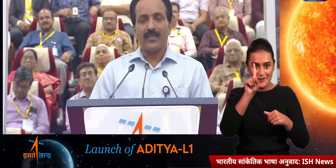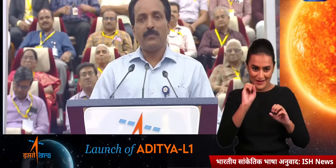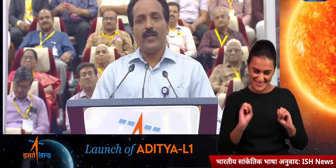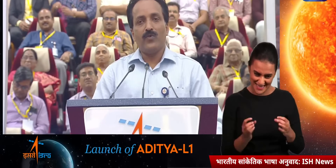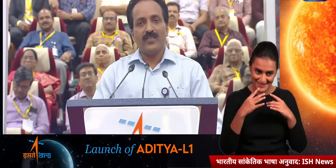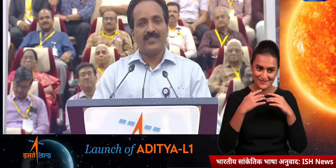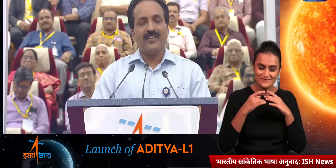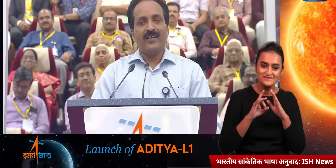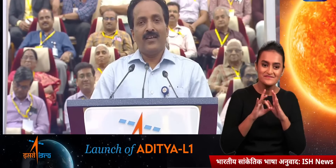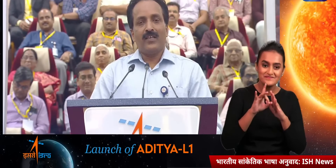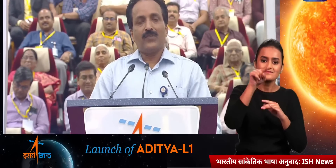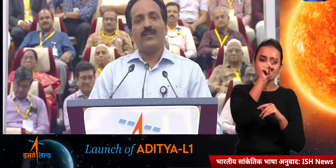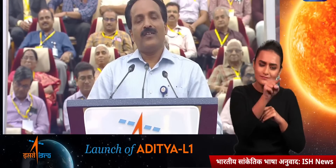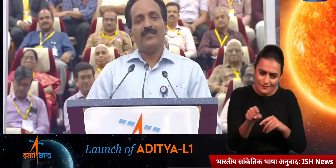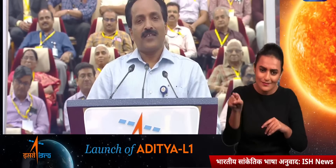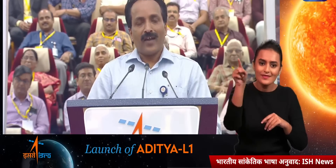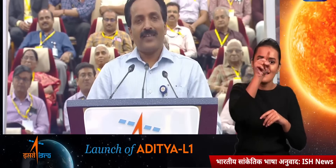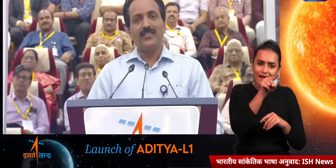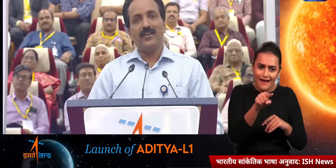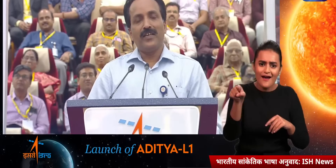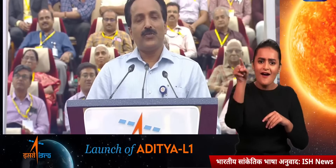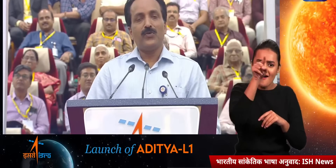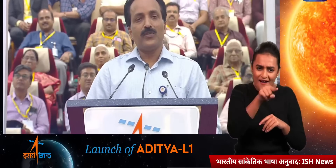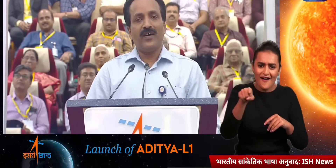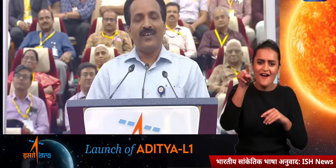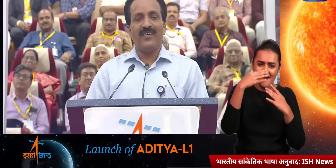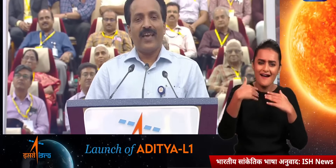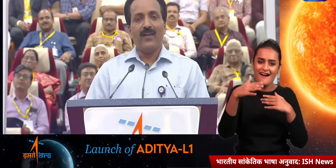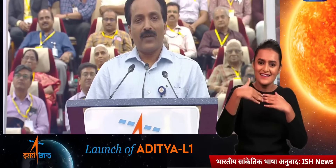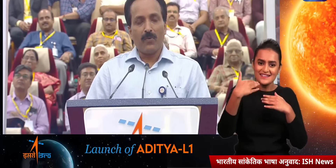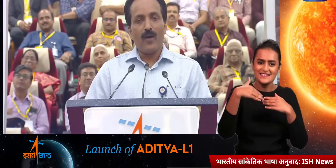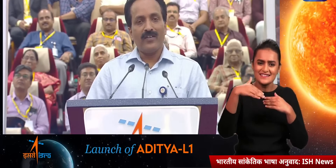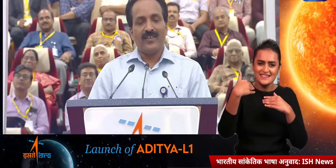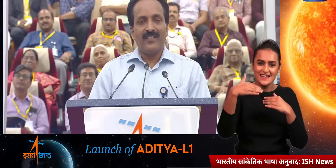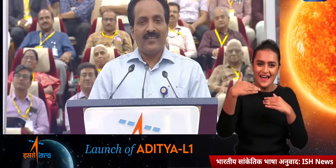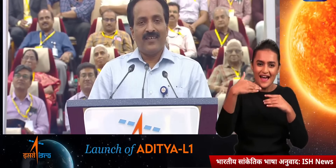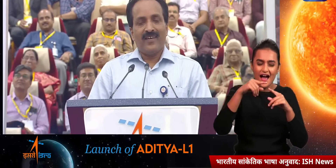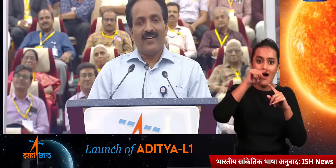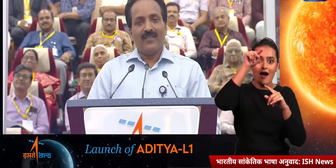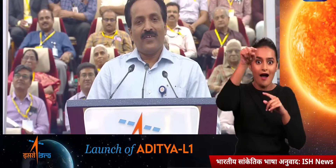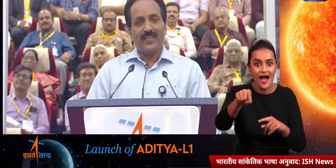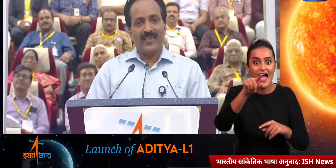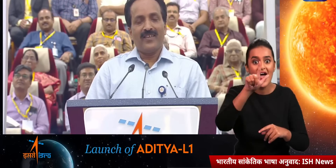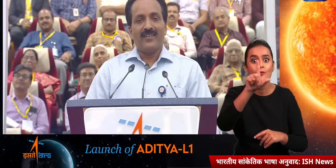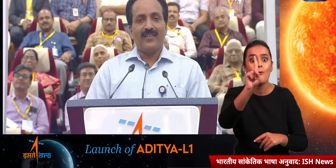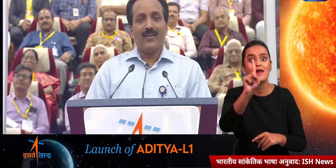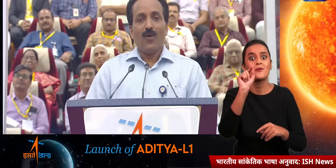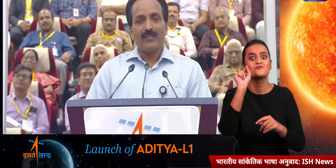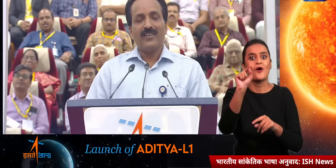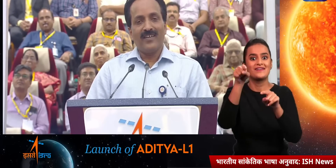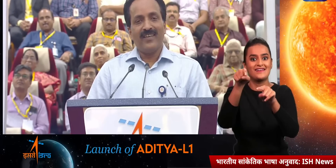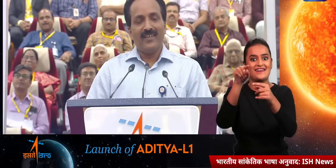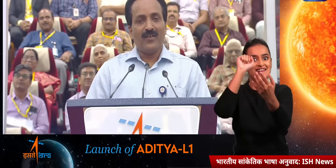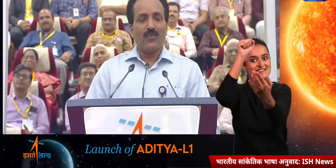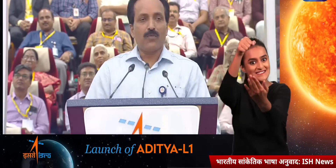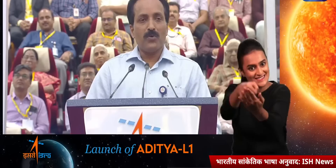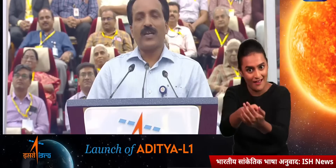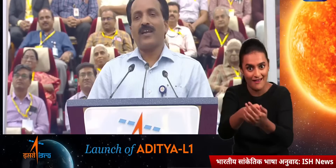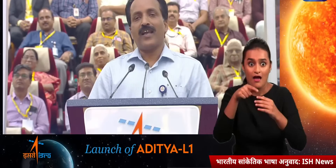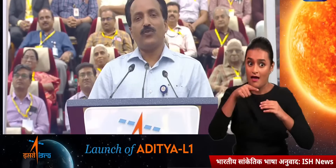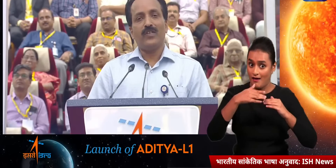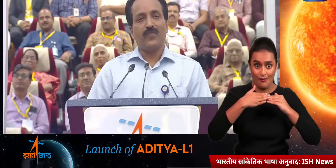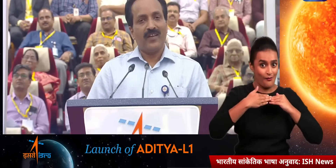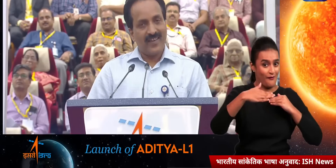some Earth maneuvers. It will start its journey to the L1 point, a very long journey of